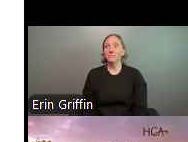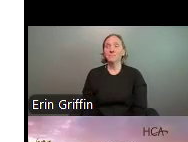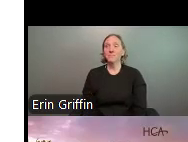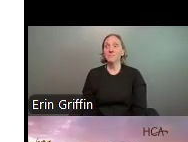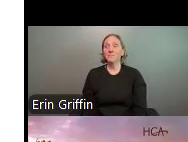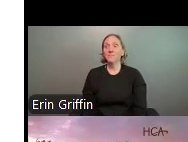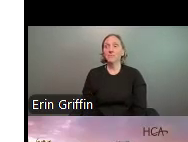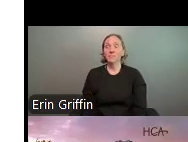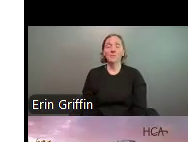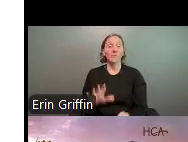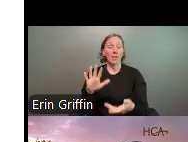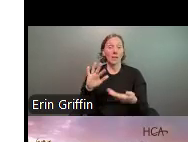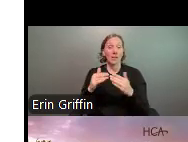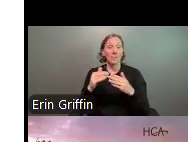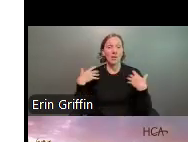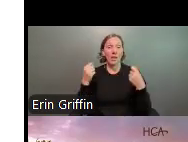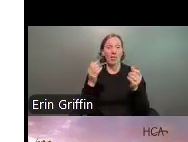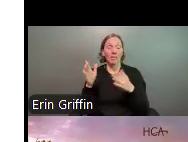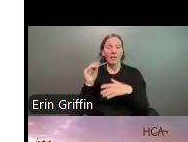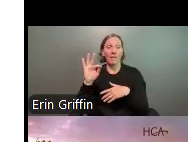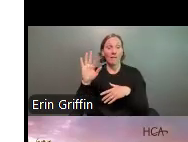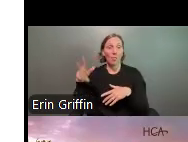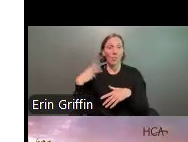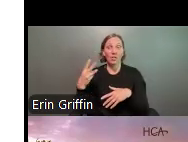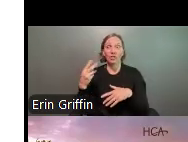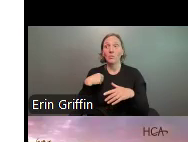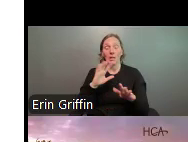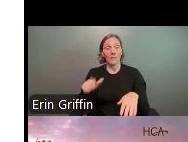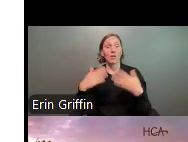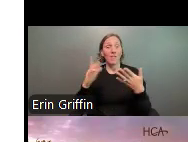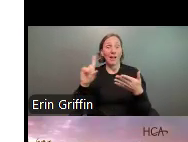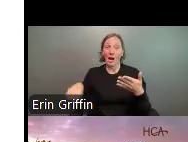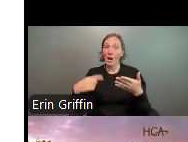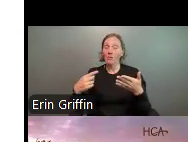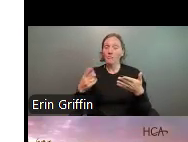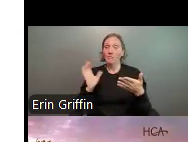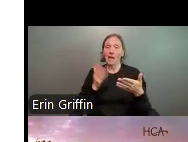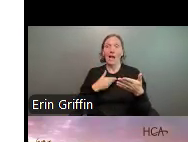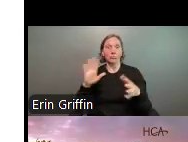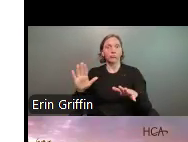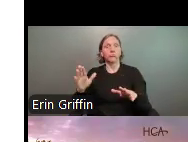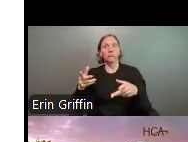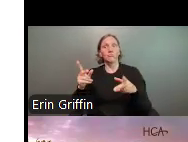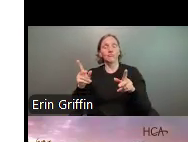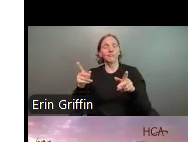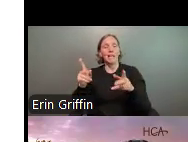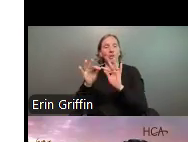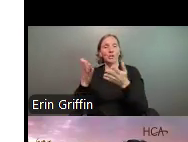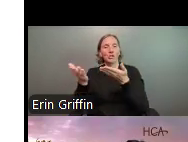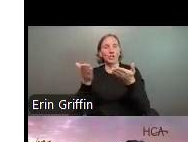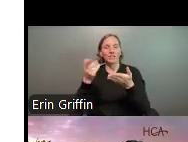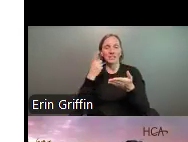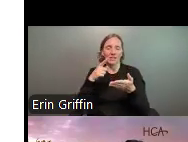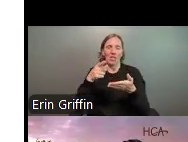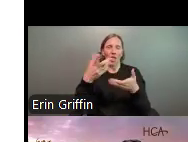Now, for Community Health Plan of Washington, we are going to be providing our own interpretation services, as mentioned, for this Apple Health